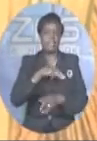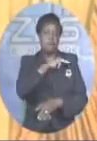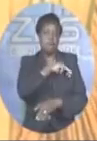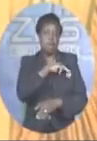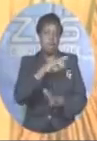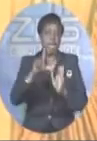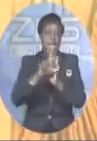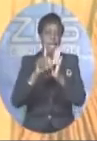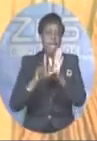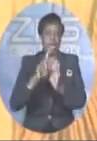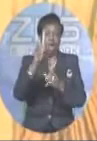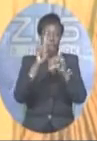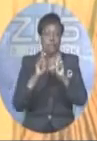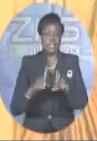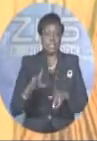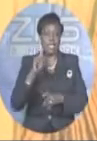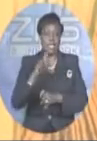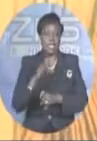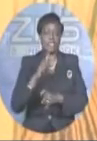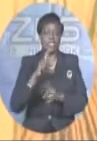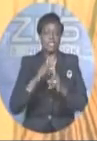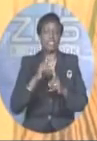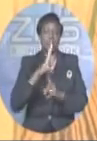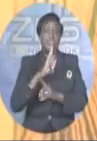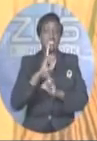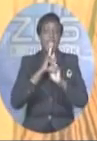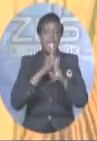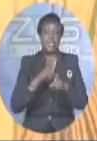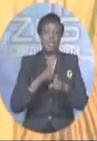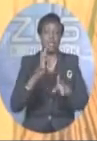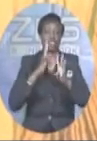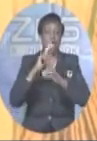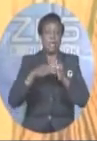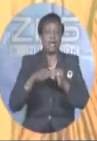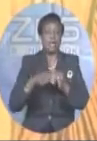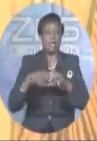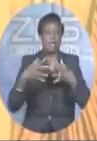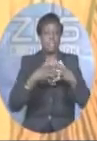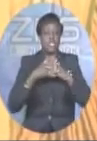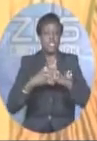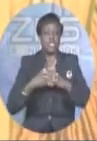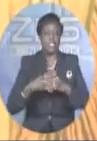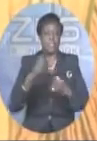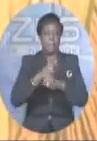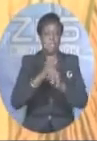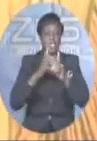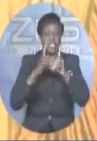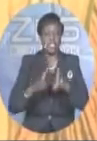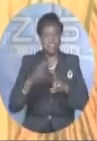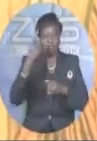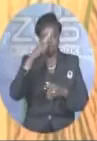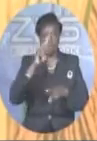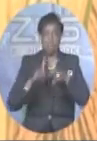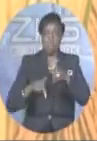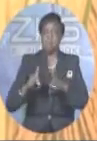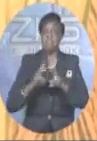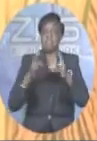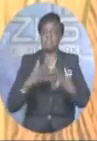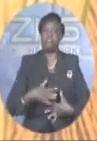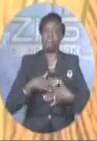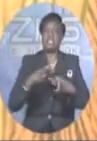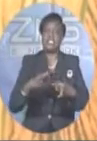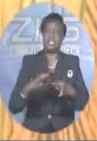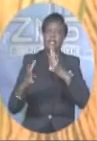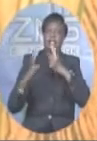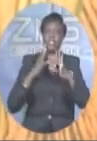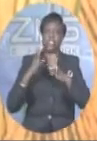that have to be answered, because effectively you're talking about machines that make decisions for people. So, you know, it was a very interesting debate. You know, it's very exciting to